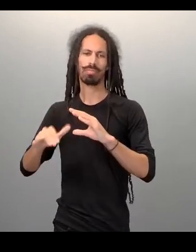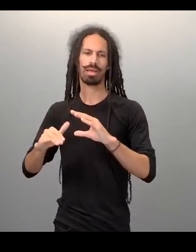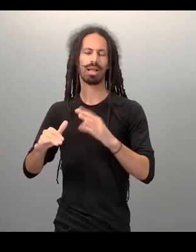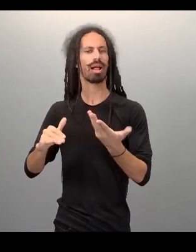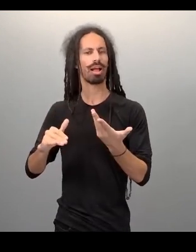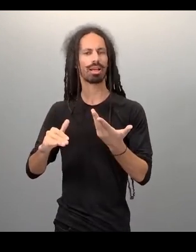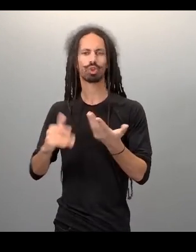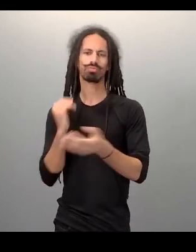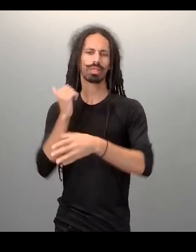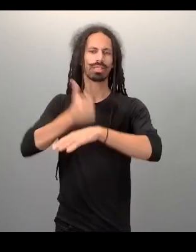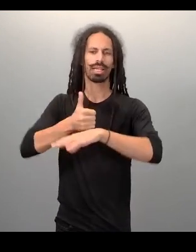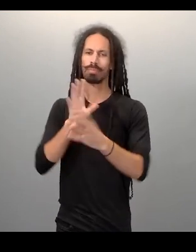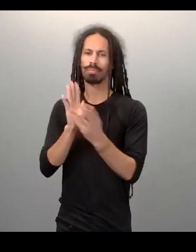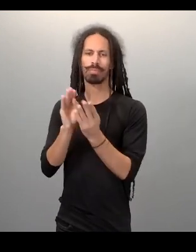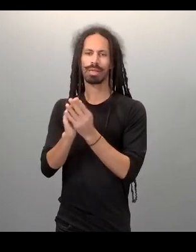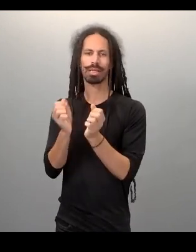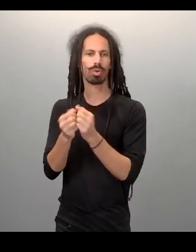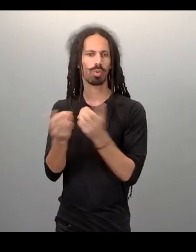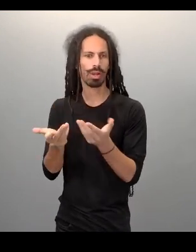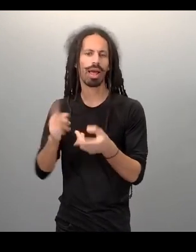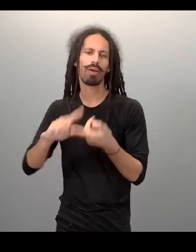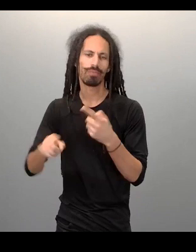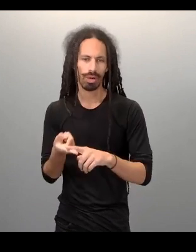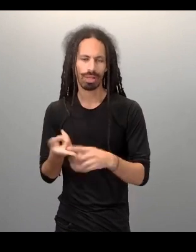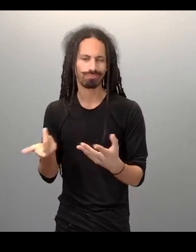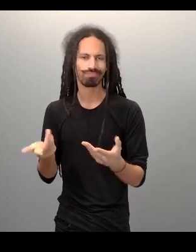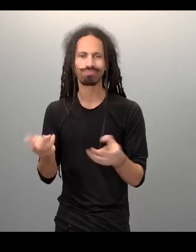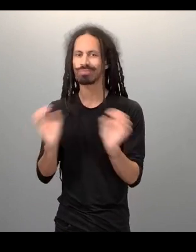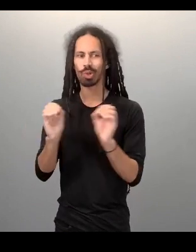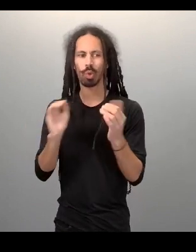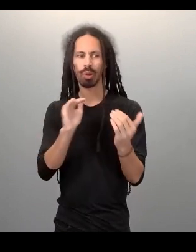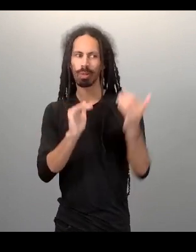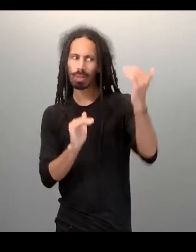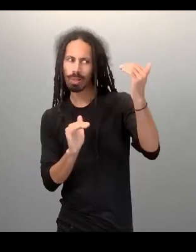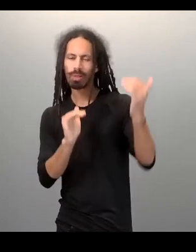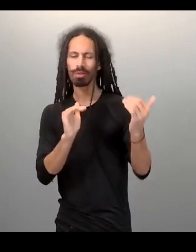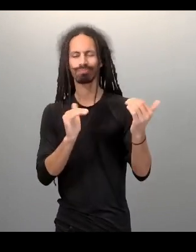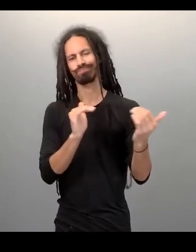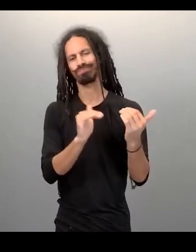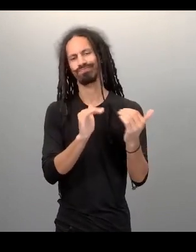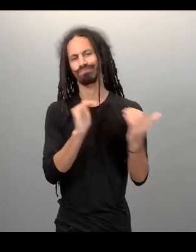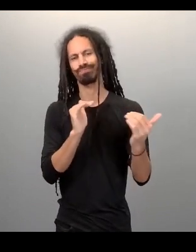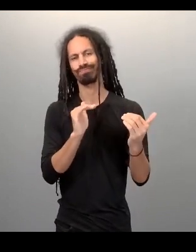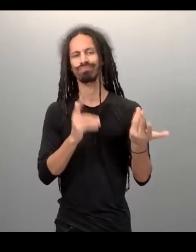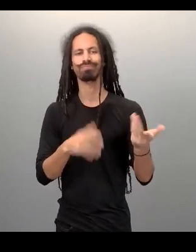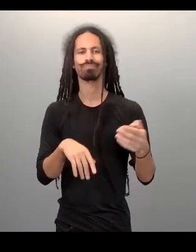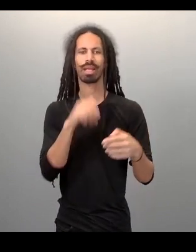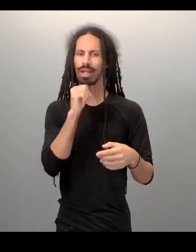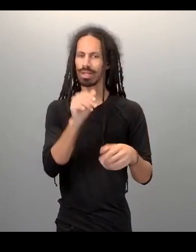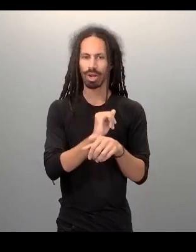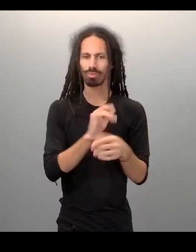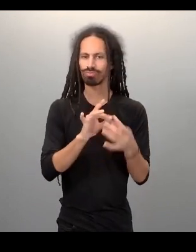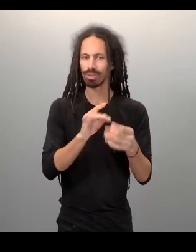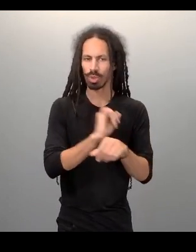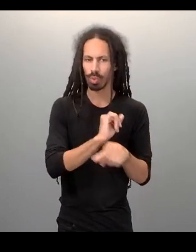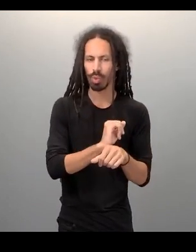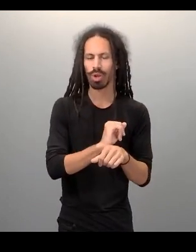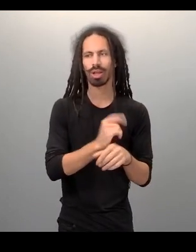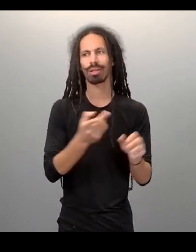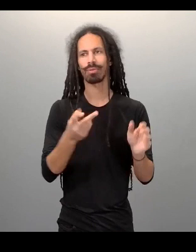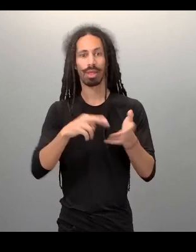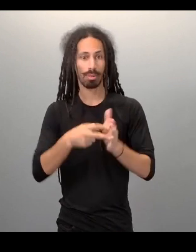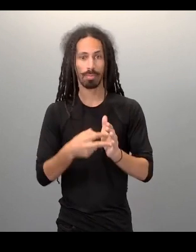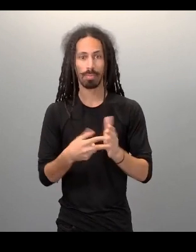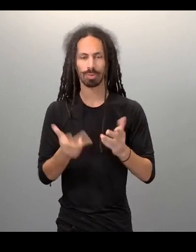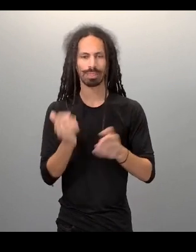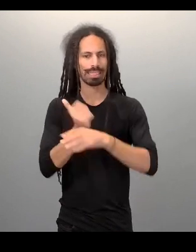lunch date with a friend. There's no difference in power. The context is social and not work related. The purpose is to set up a time to have